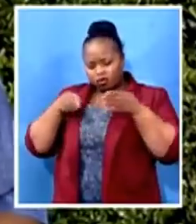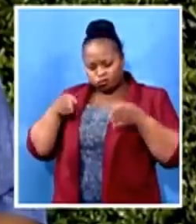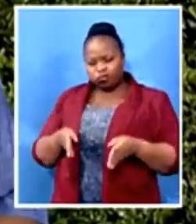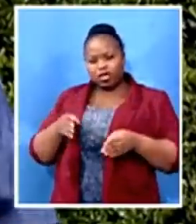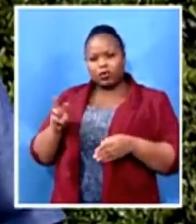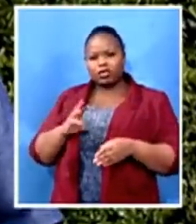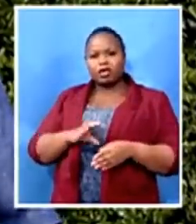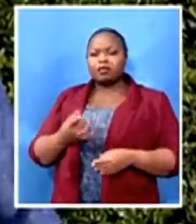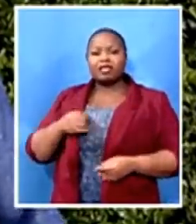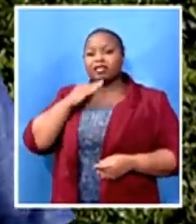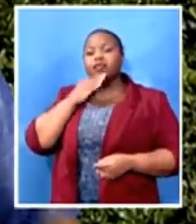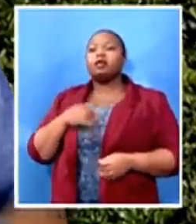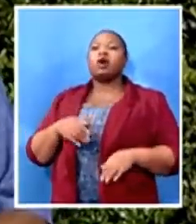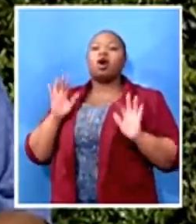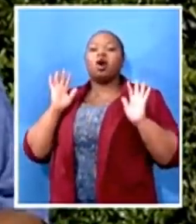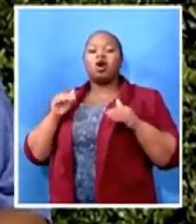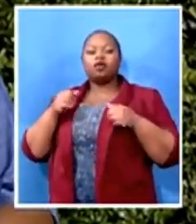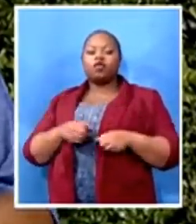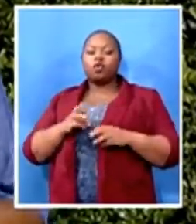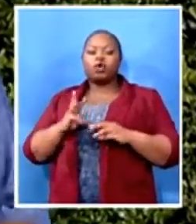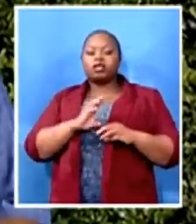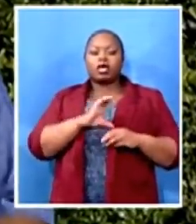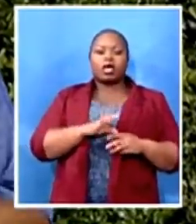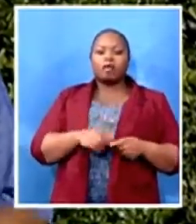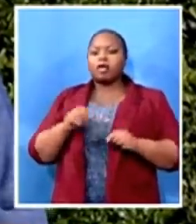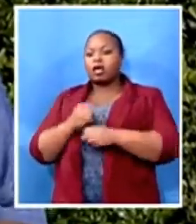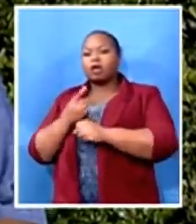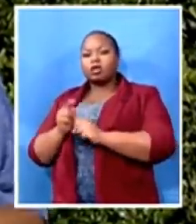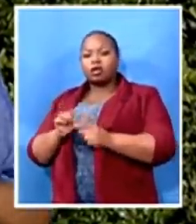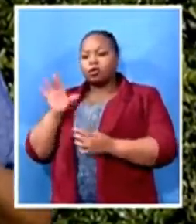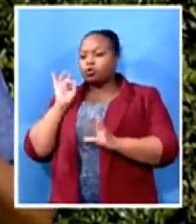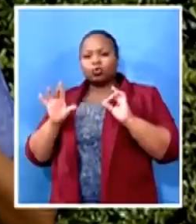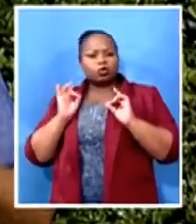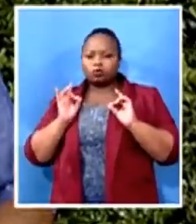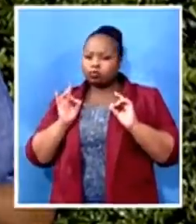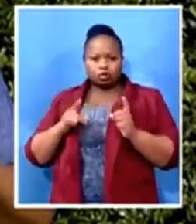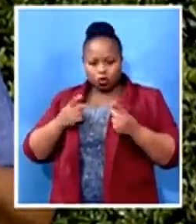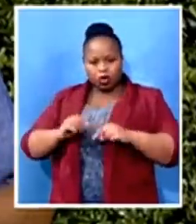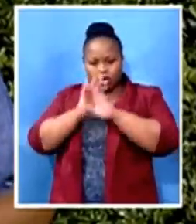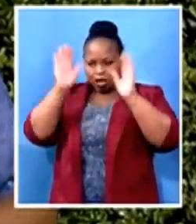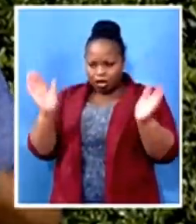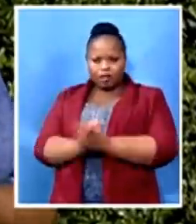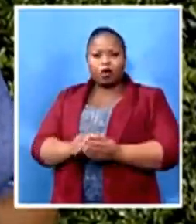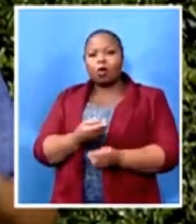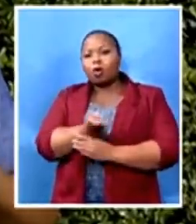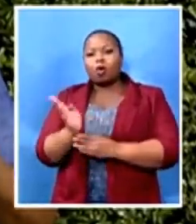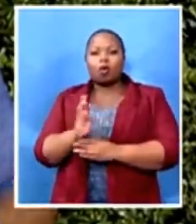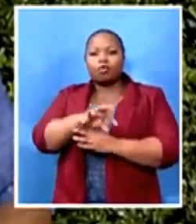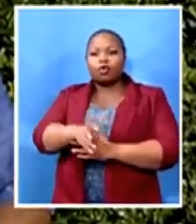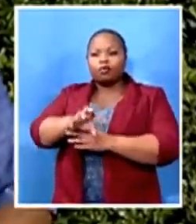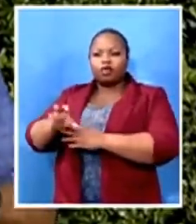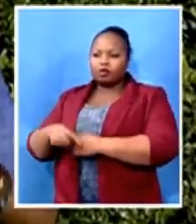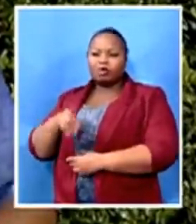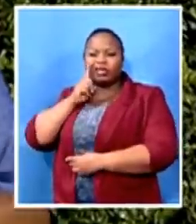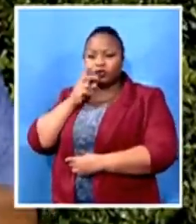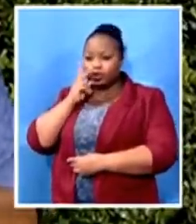bury in Gauteng, etc. So we're looking at this national picture holistically on how best we are dealing with these issues of COVID-19